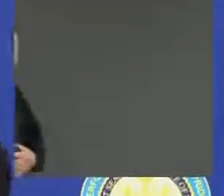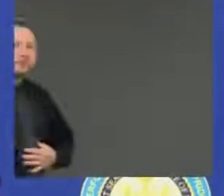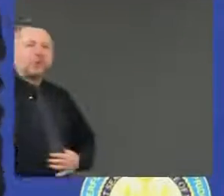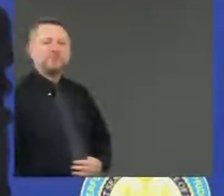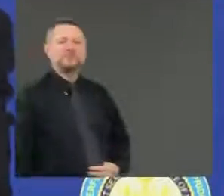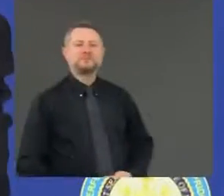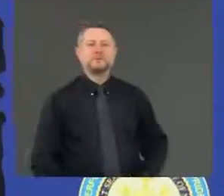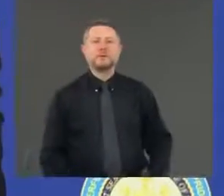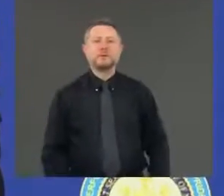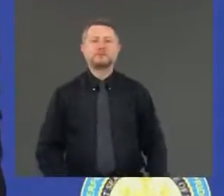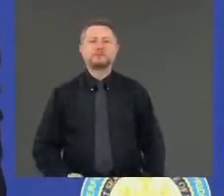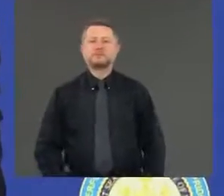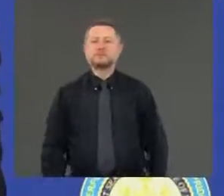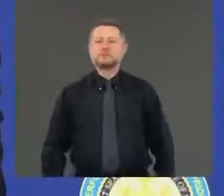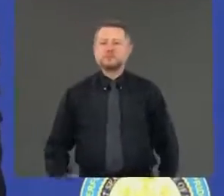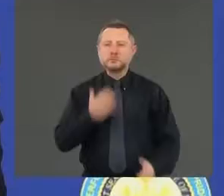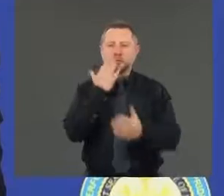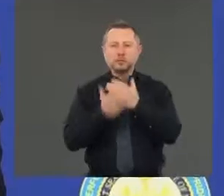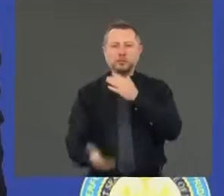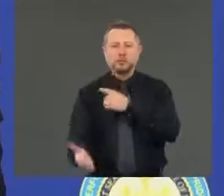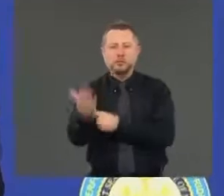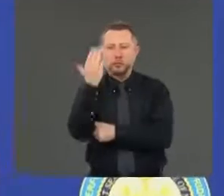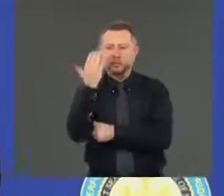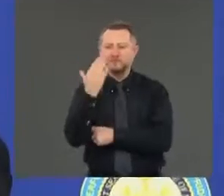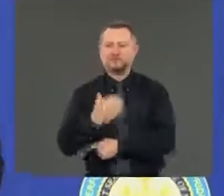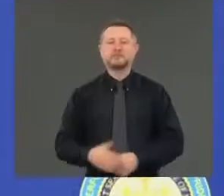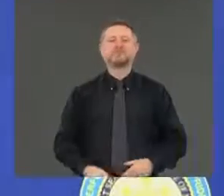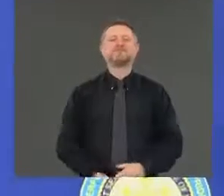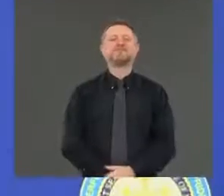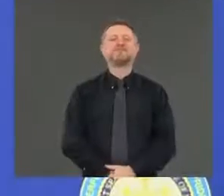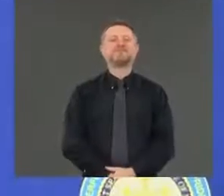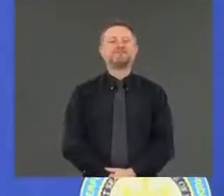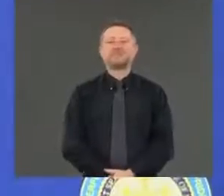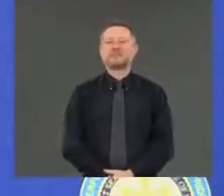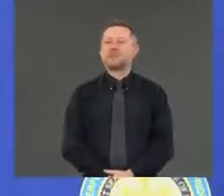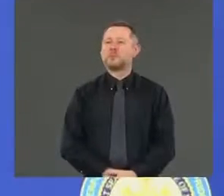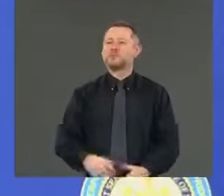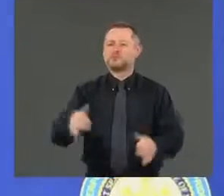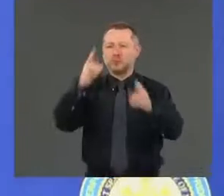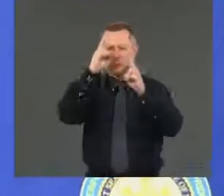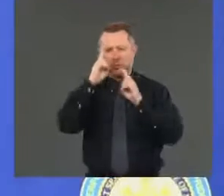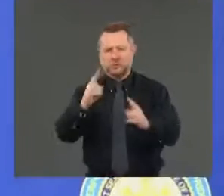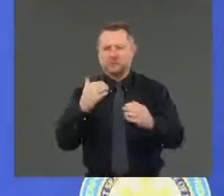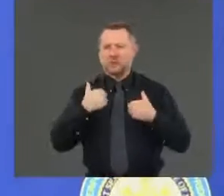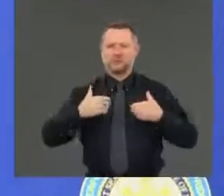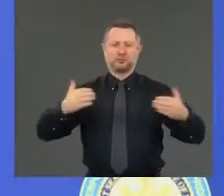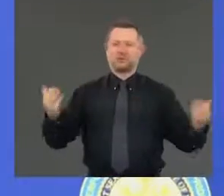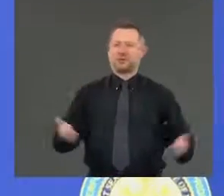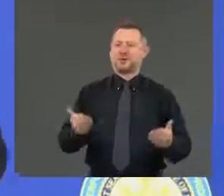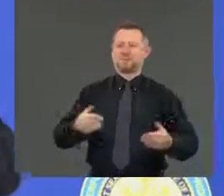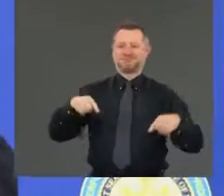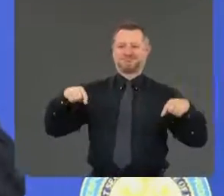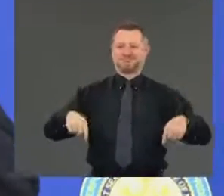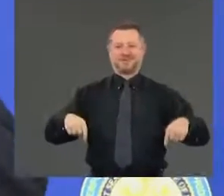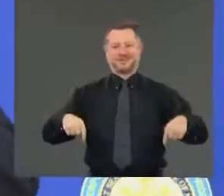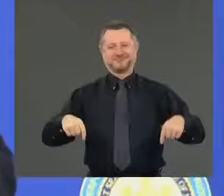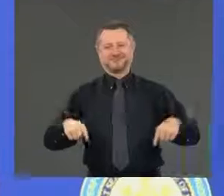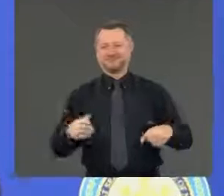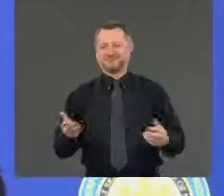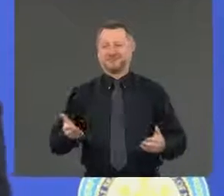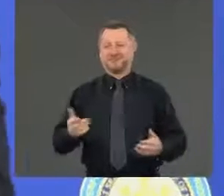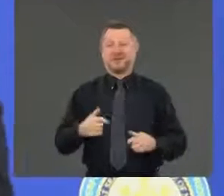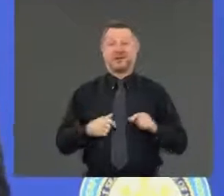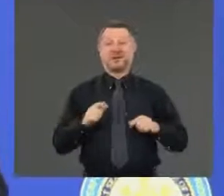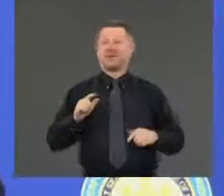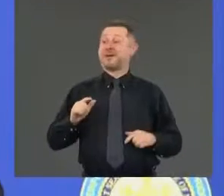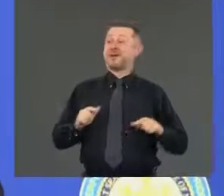Thank you for being here. Let me introduce the people who are with me today. To my left, Mariah Kennedy Cuomo, who I thank very much